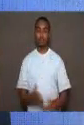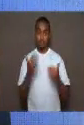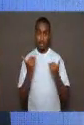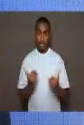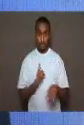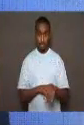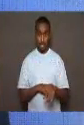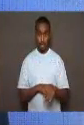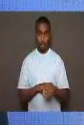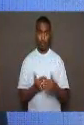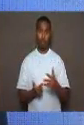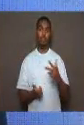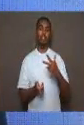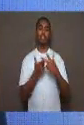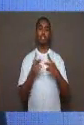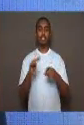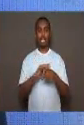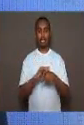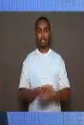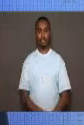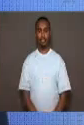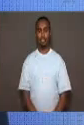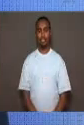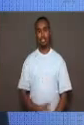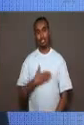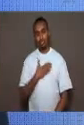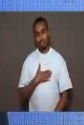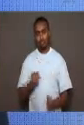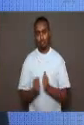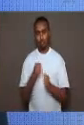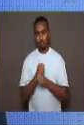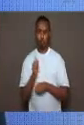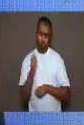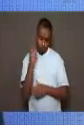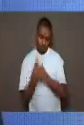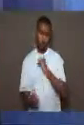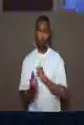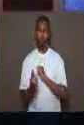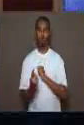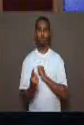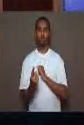Now it is time for our third activity. Please work on your own this time.